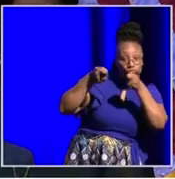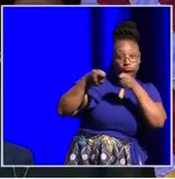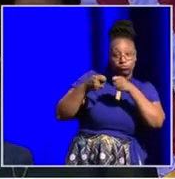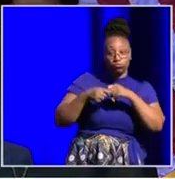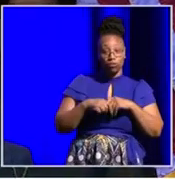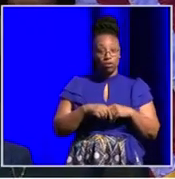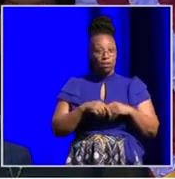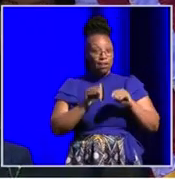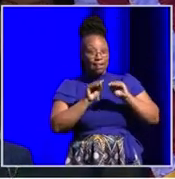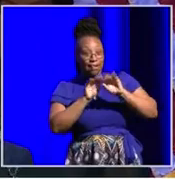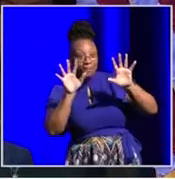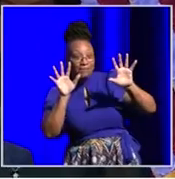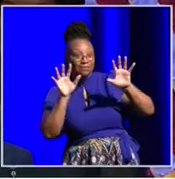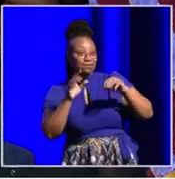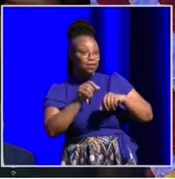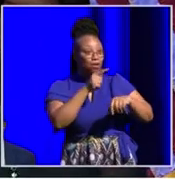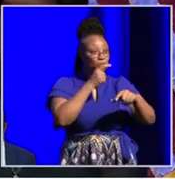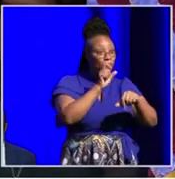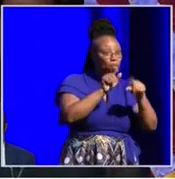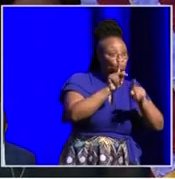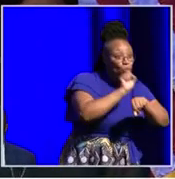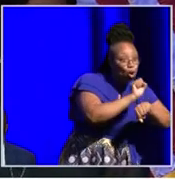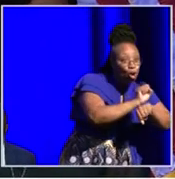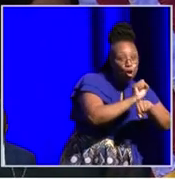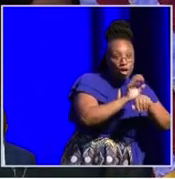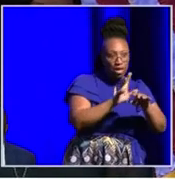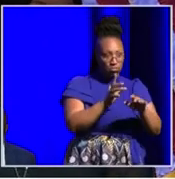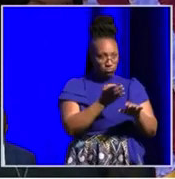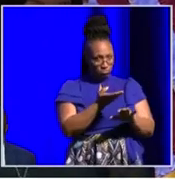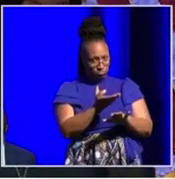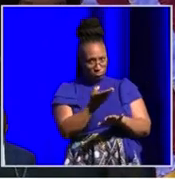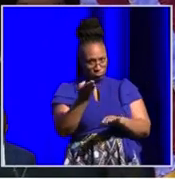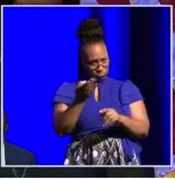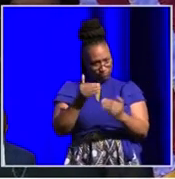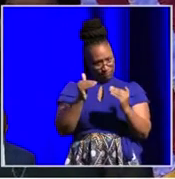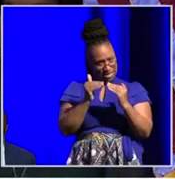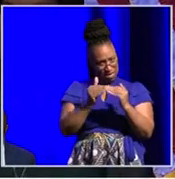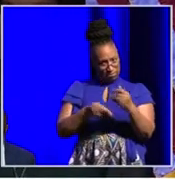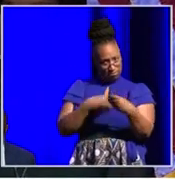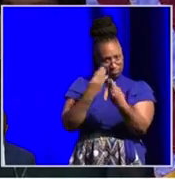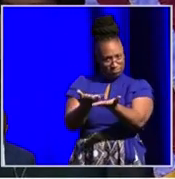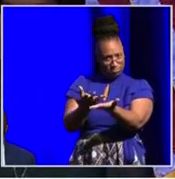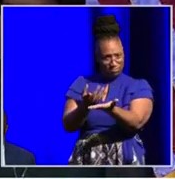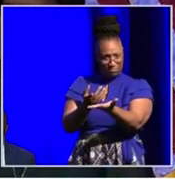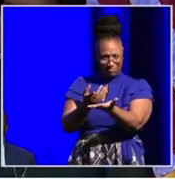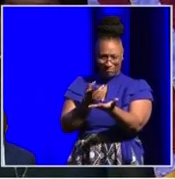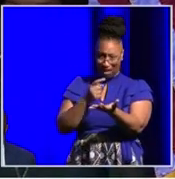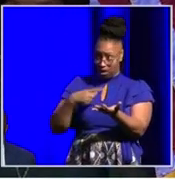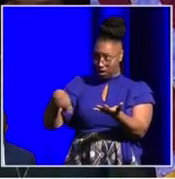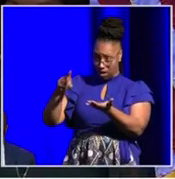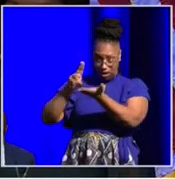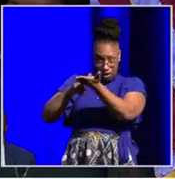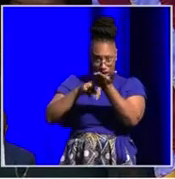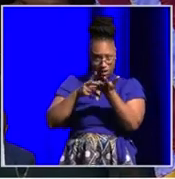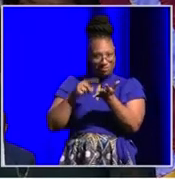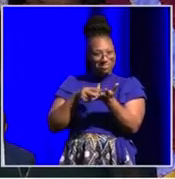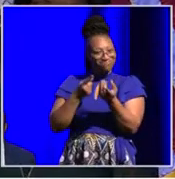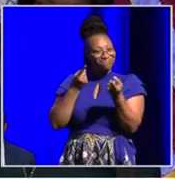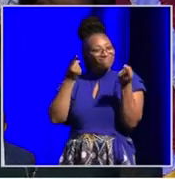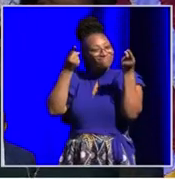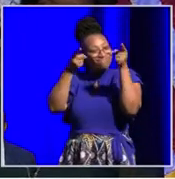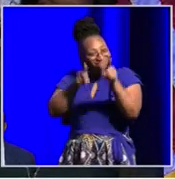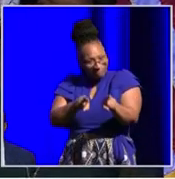crimes and to repeal the congressional review period for D.C. legislation. As we mark the